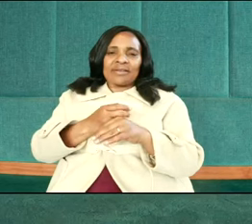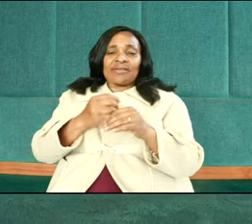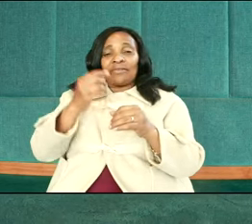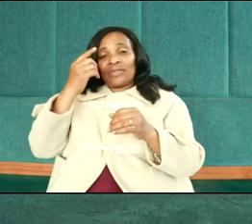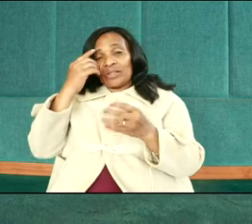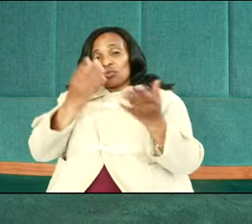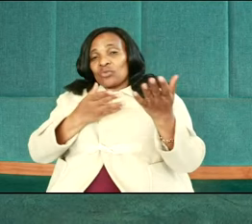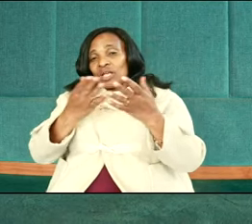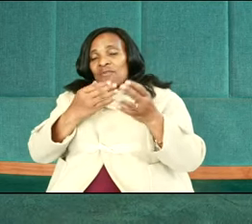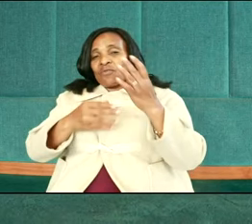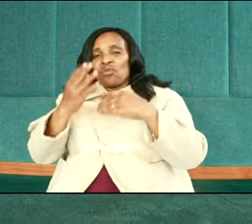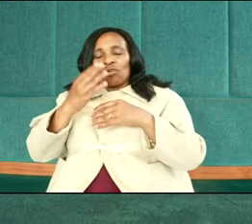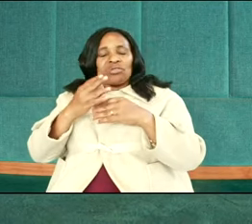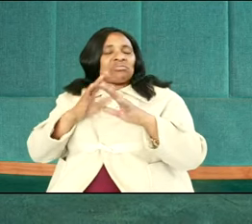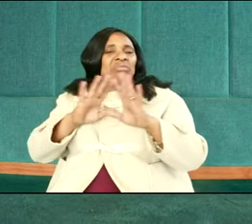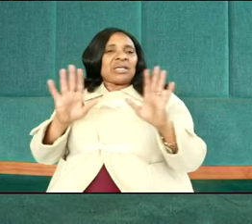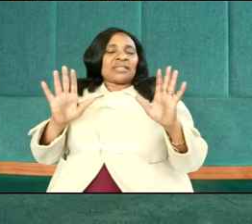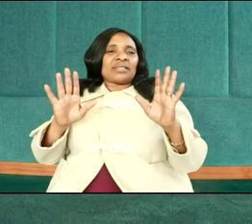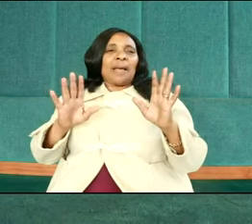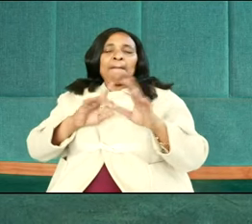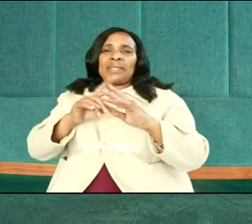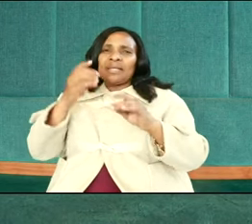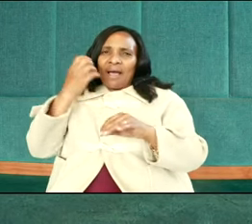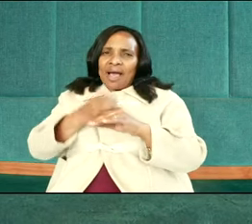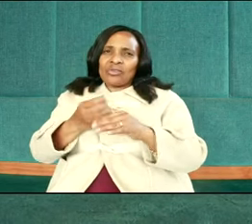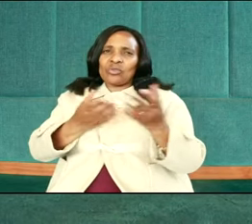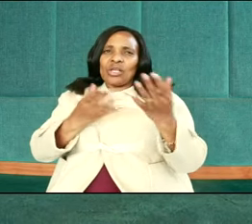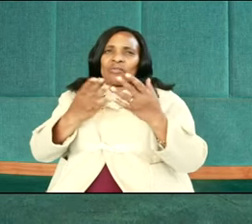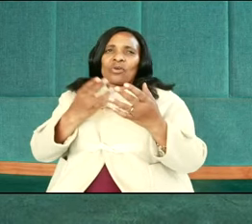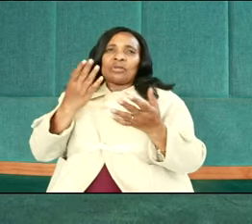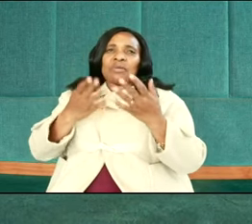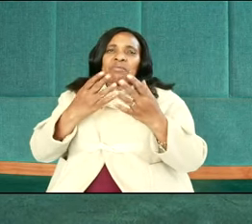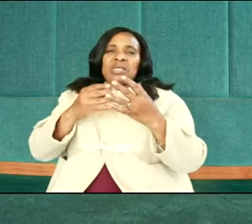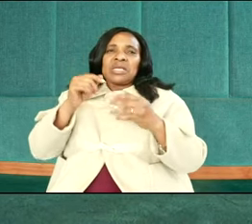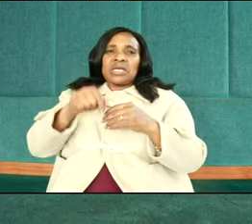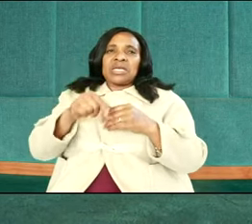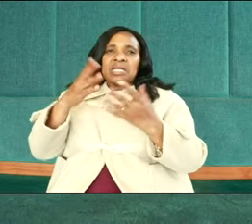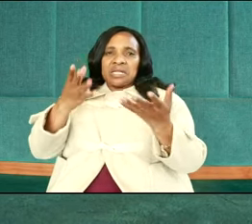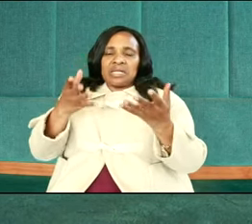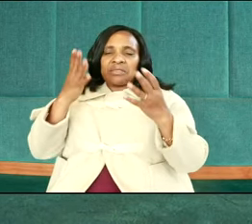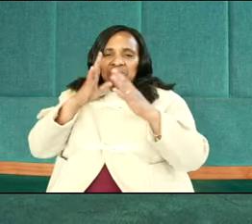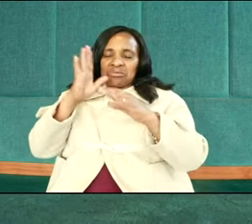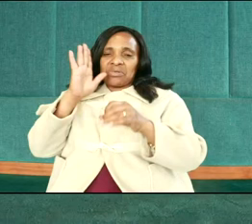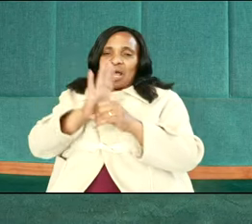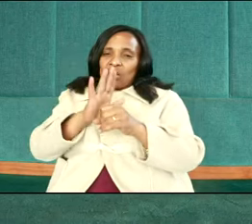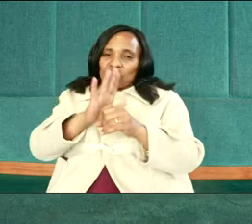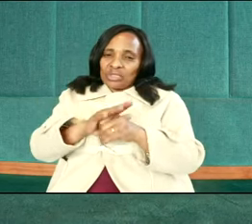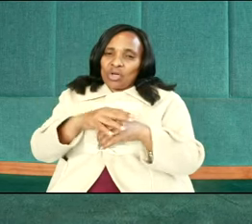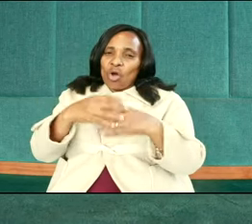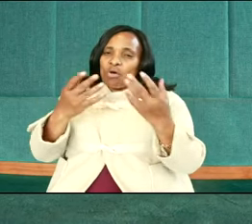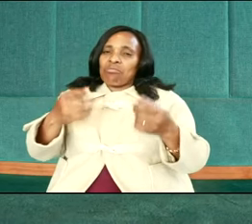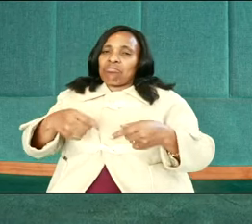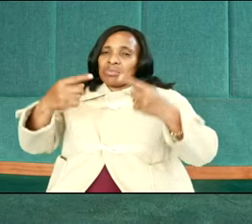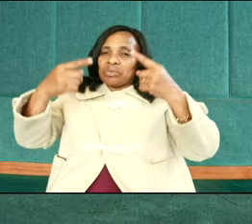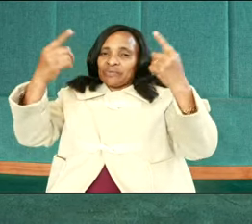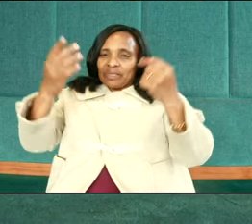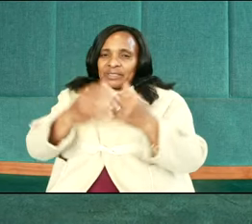I think it's hard to serve God, period. It's hard to serve God, whether it's in adversity or it's in prosperity.